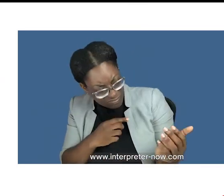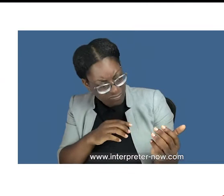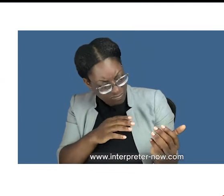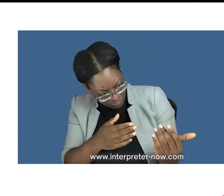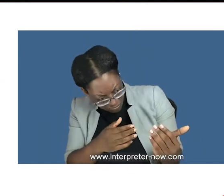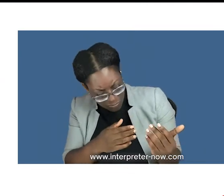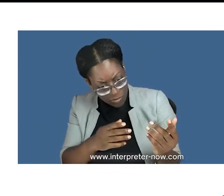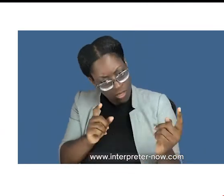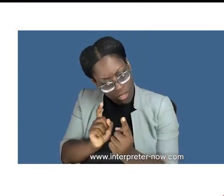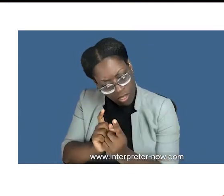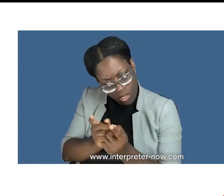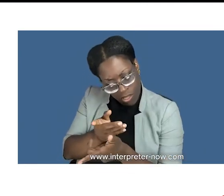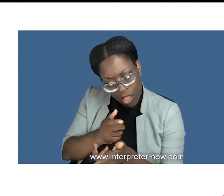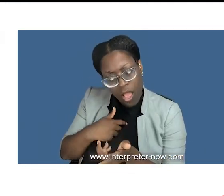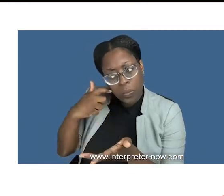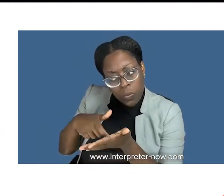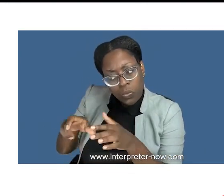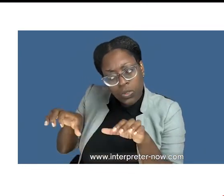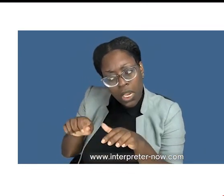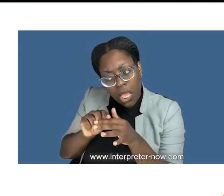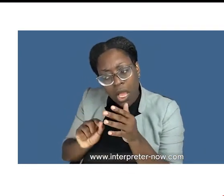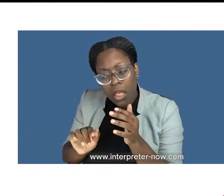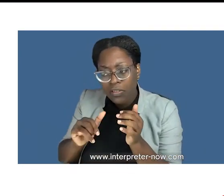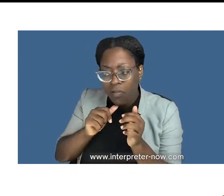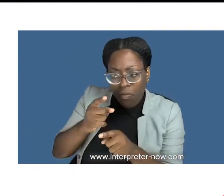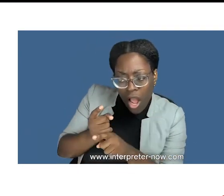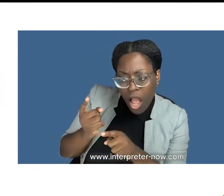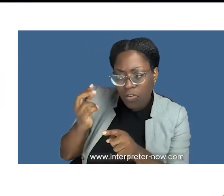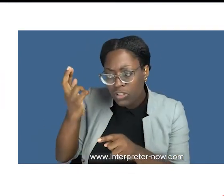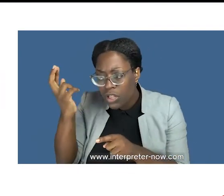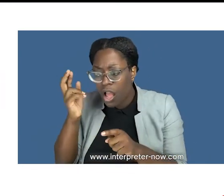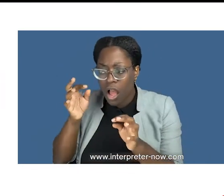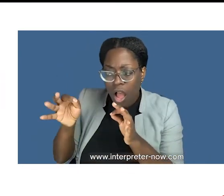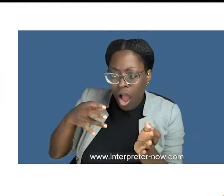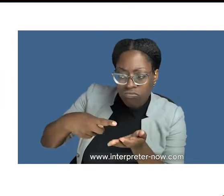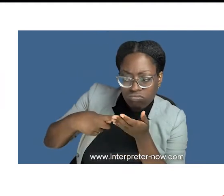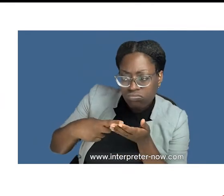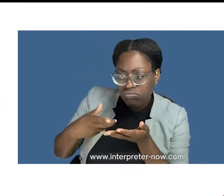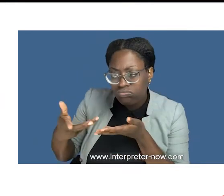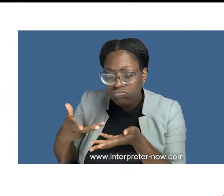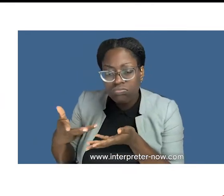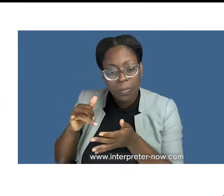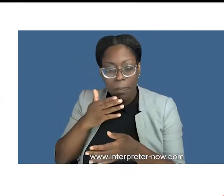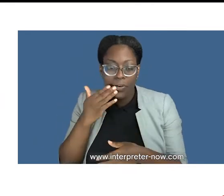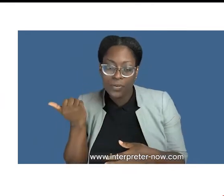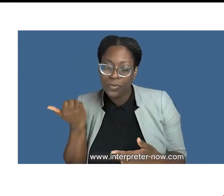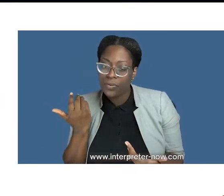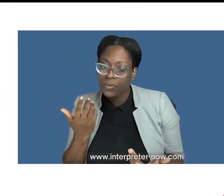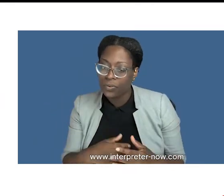just share that can be harmful for this reason. And really call people in to learn